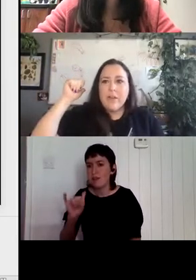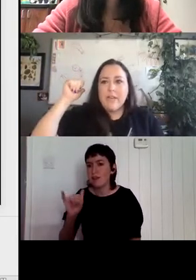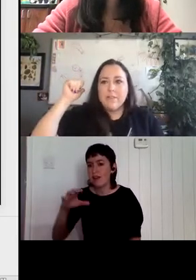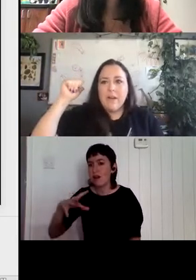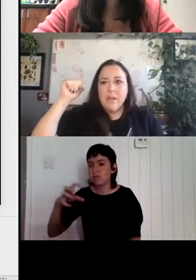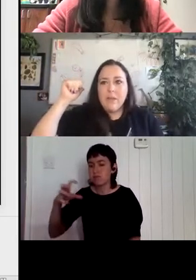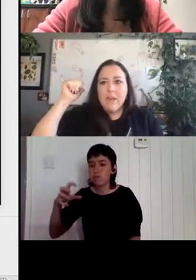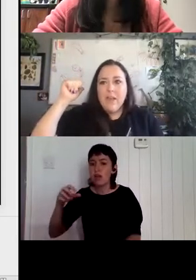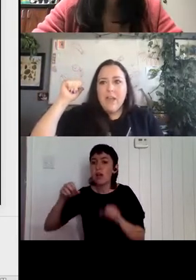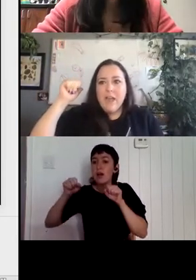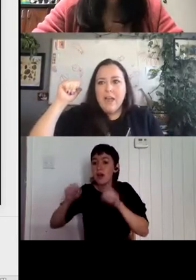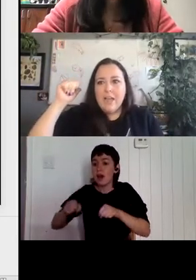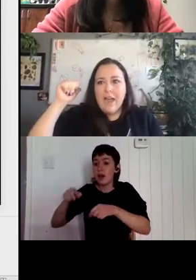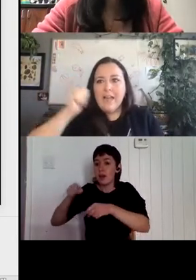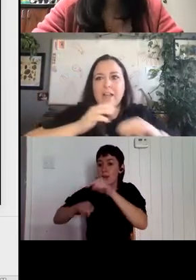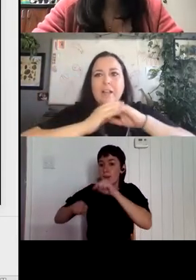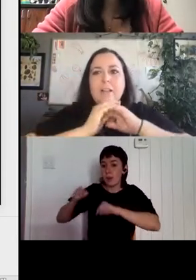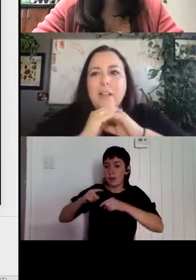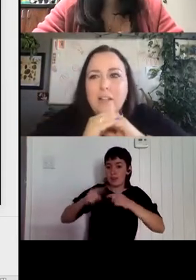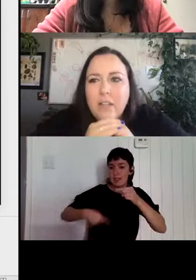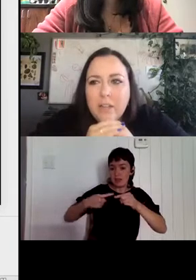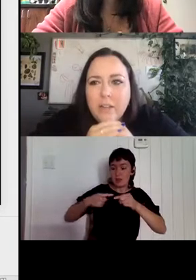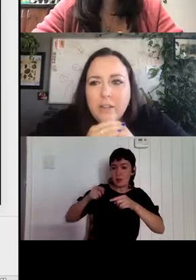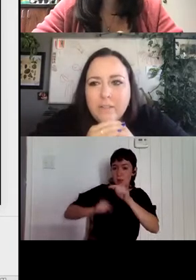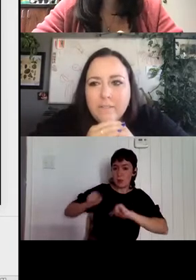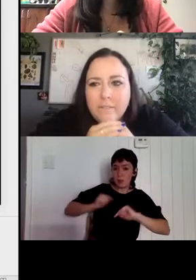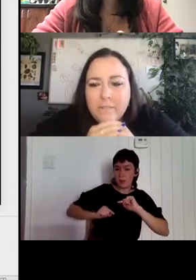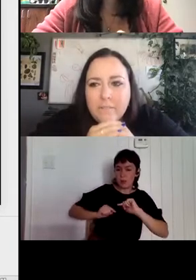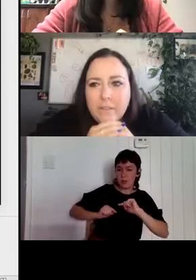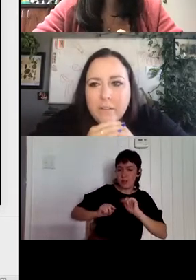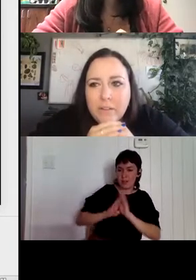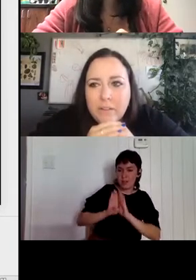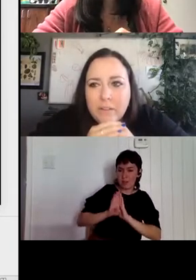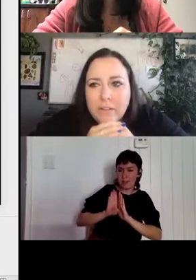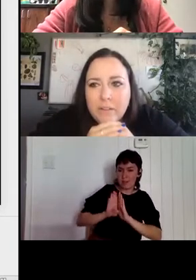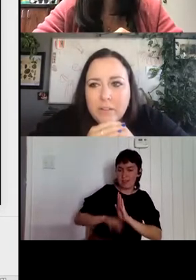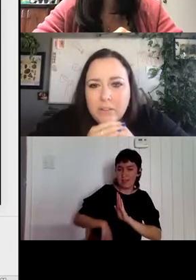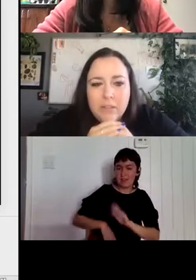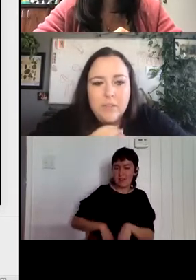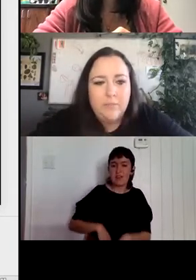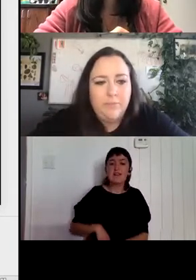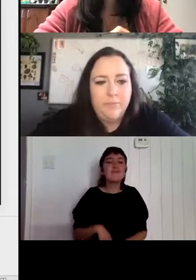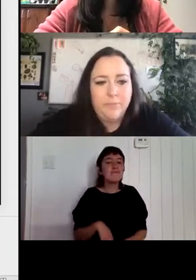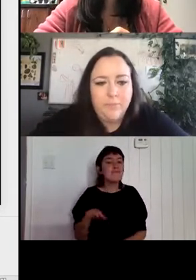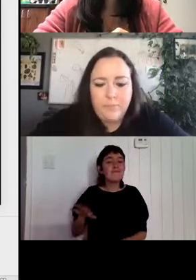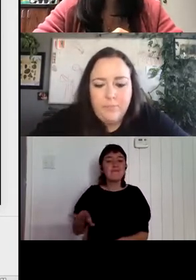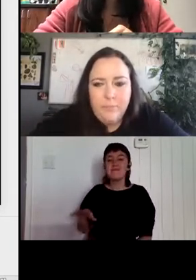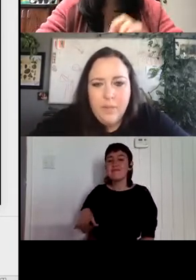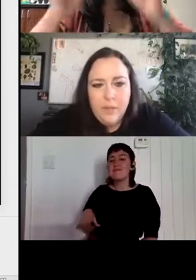in development. No, so some can,